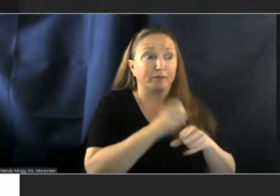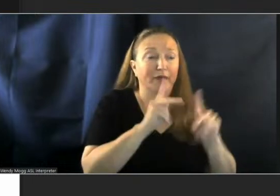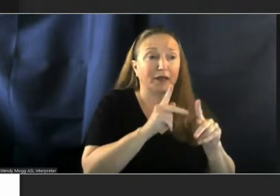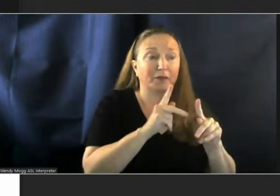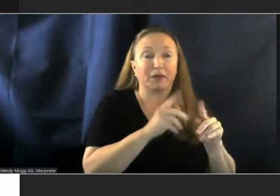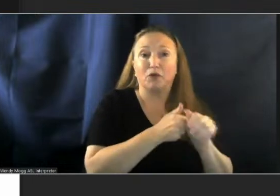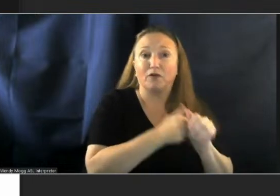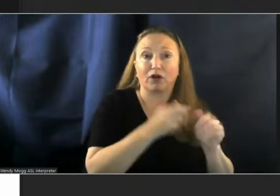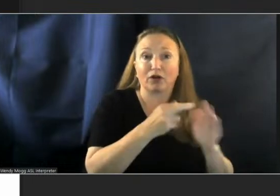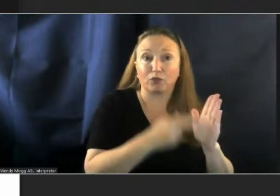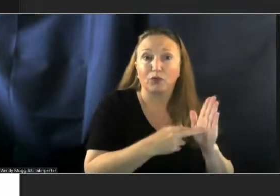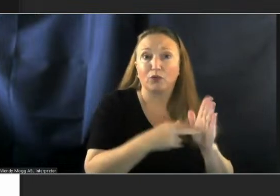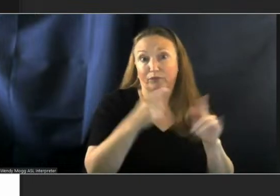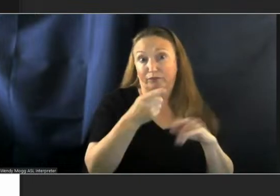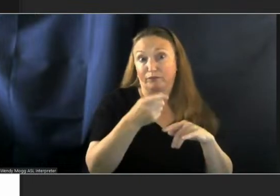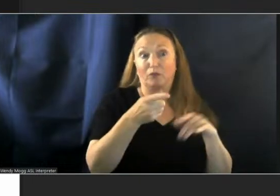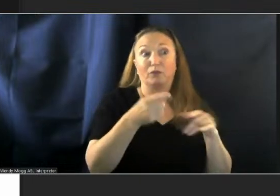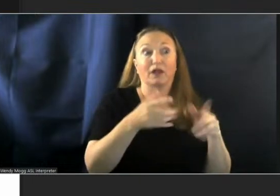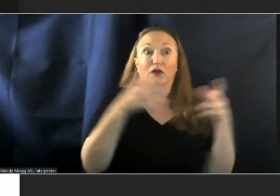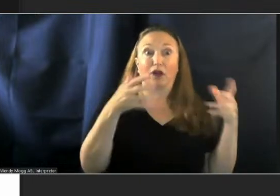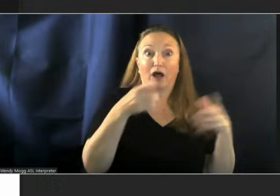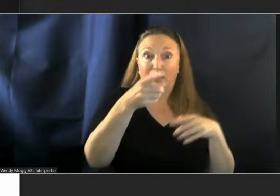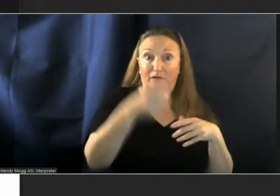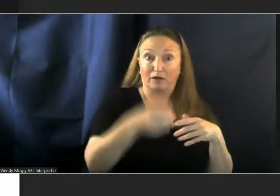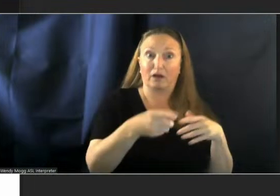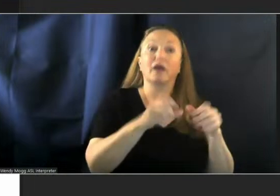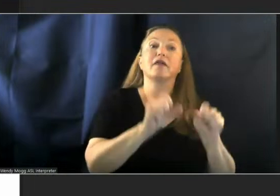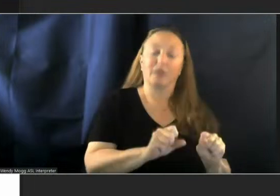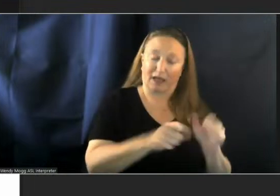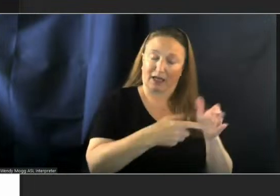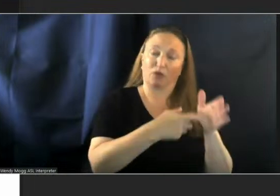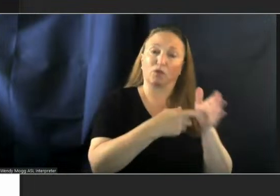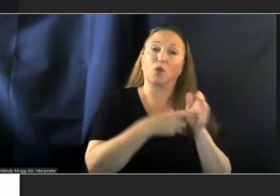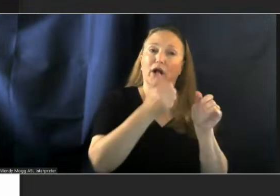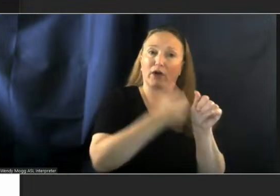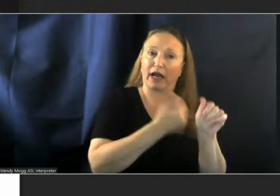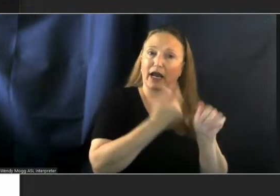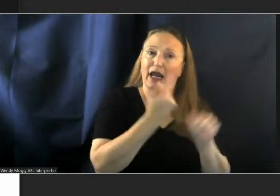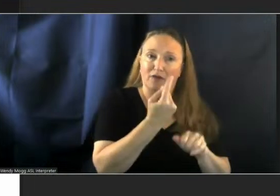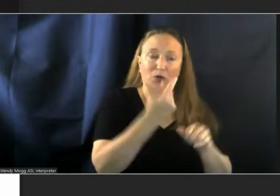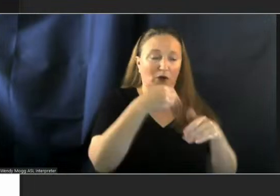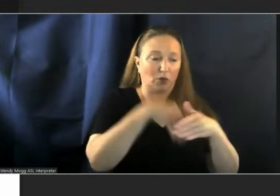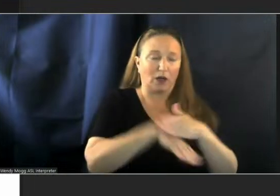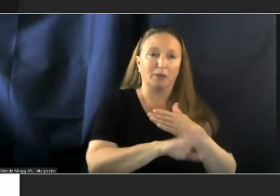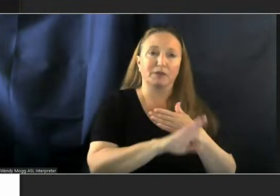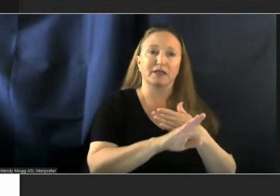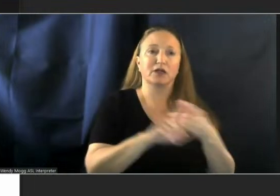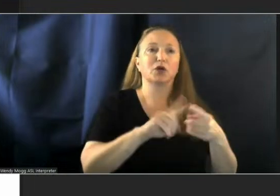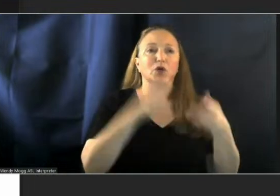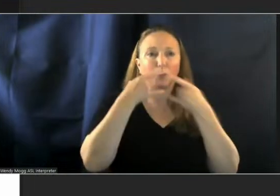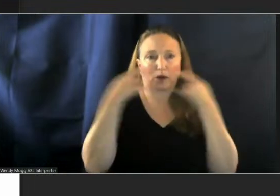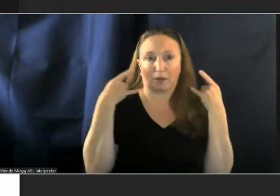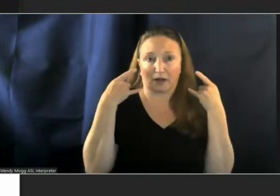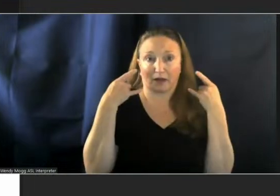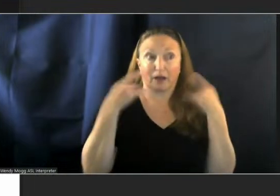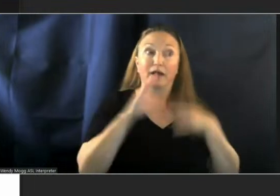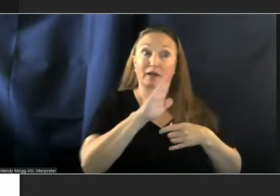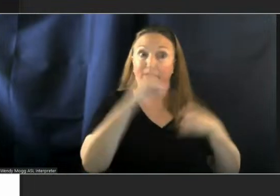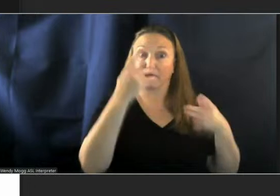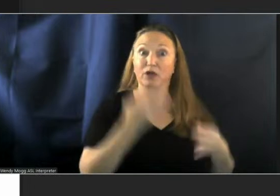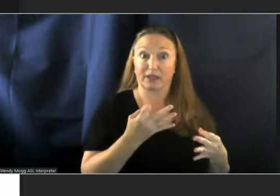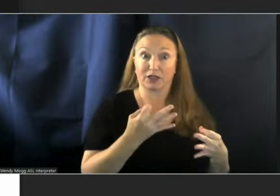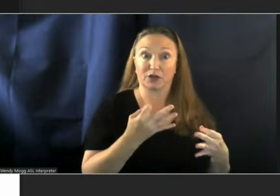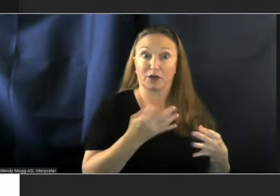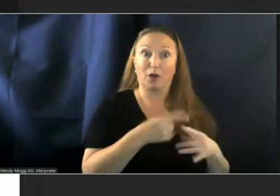in the last bullet, they can require all patrons to wear masks. That is up to them. But right now,